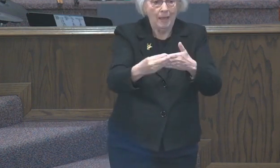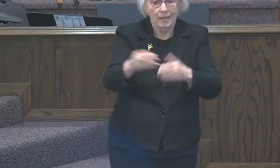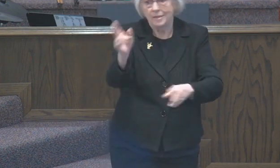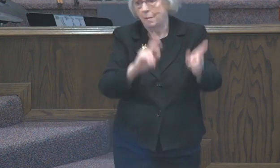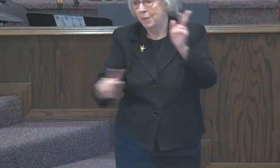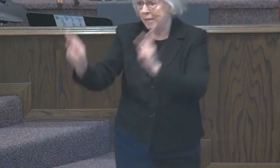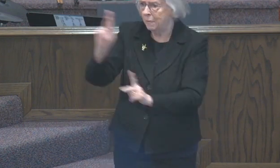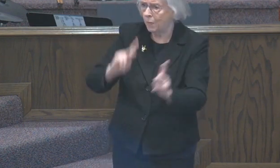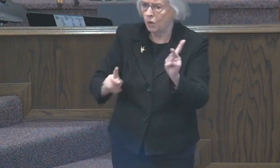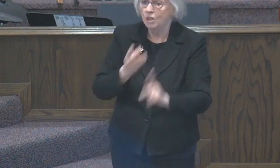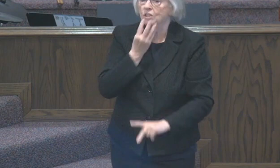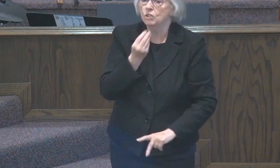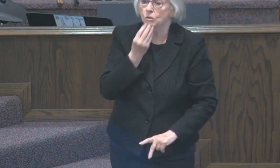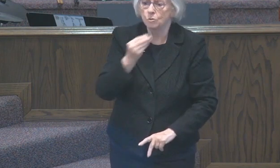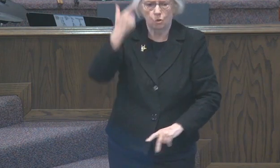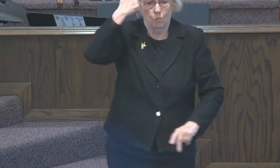people.